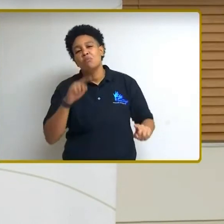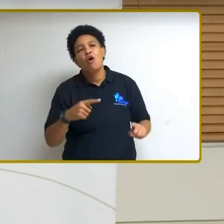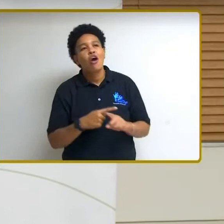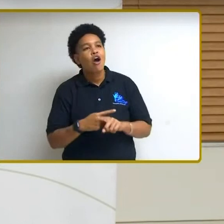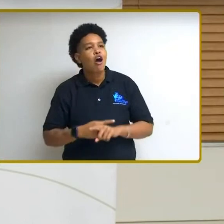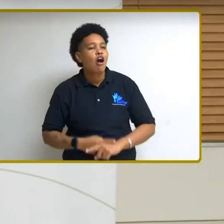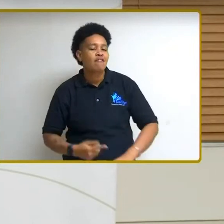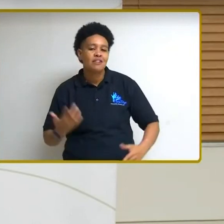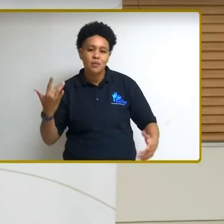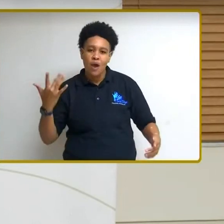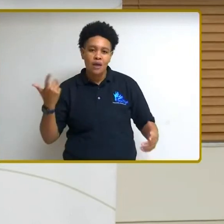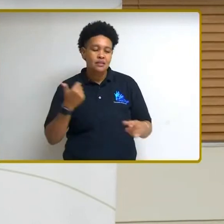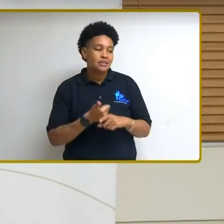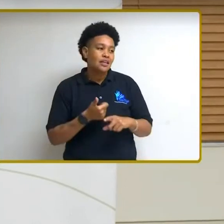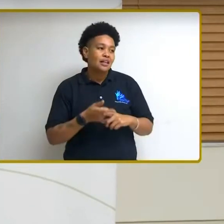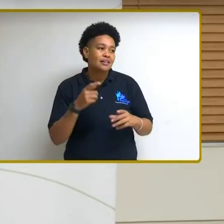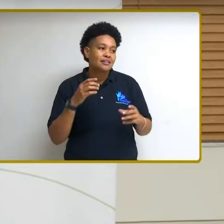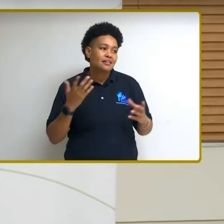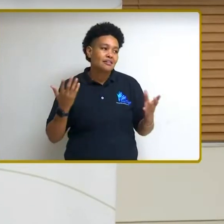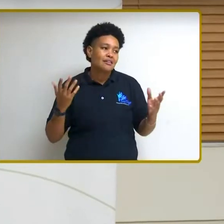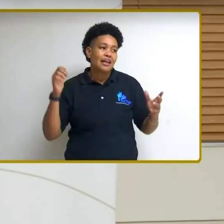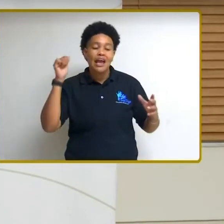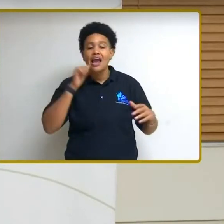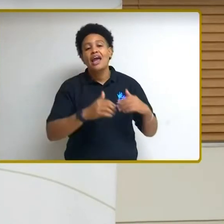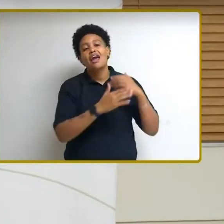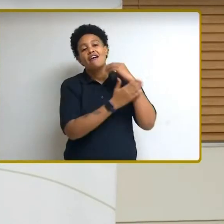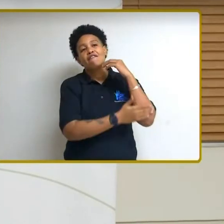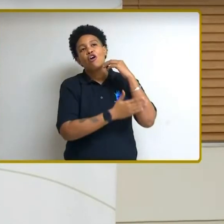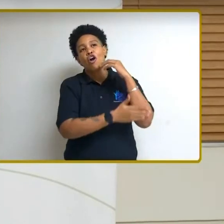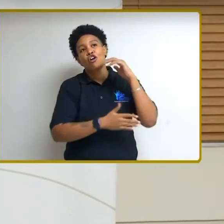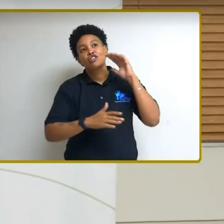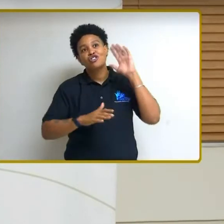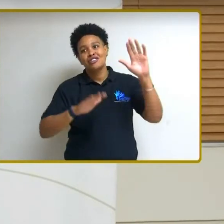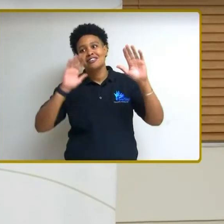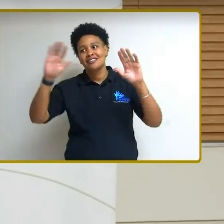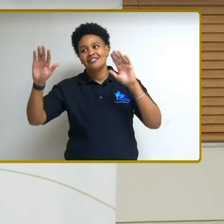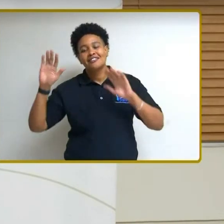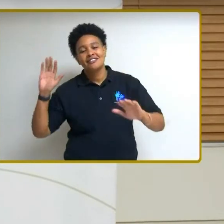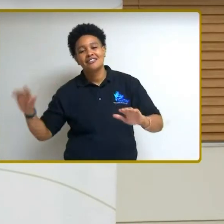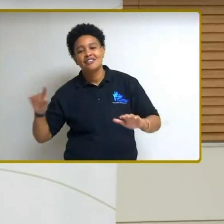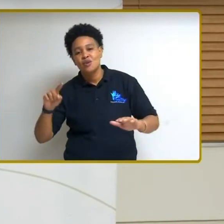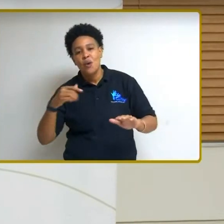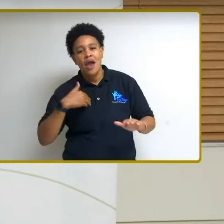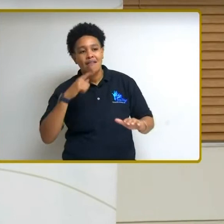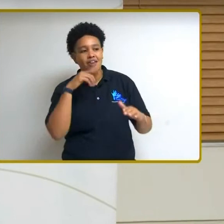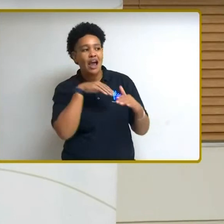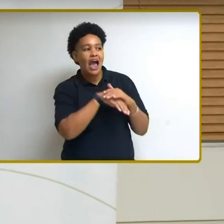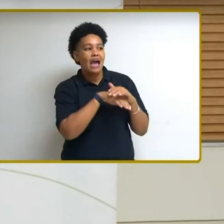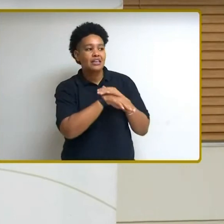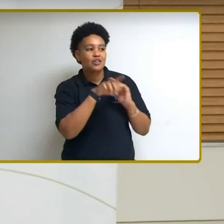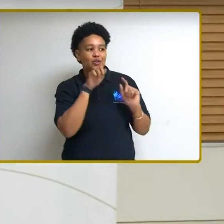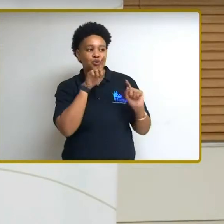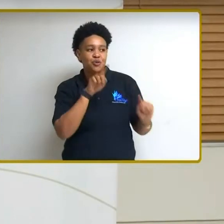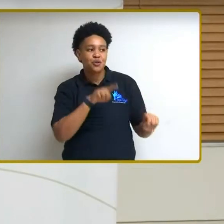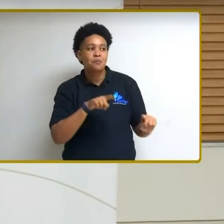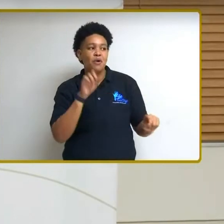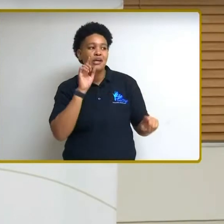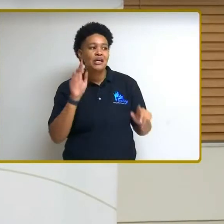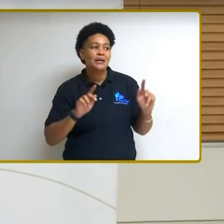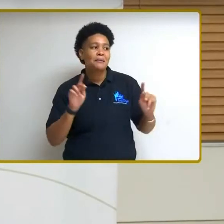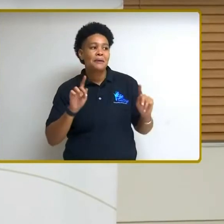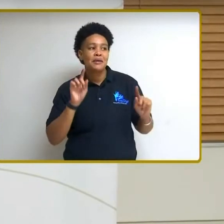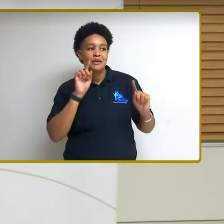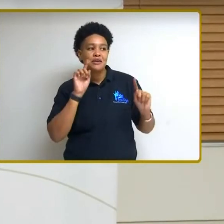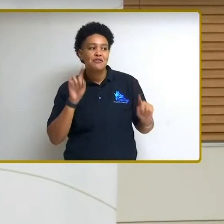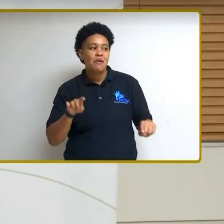because, in every country you have this access to report, and so persons will